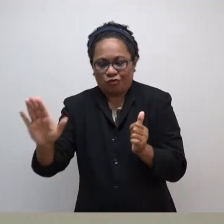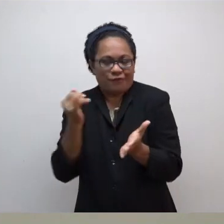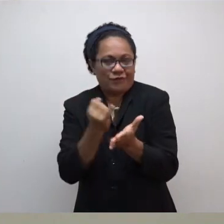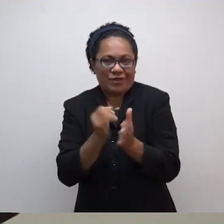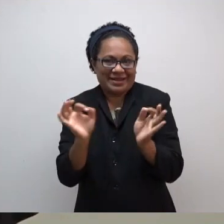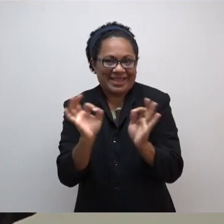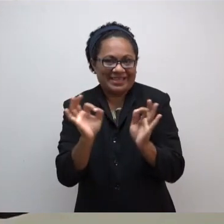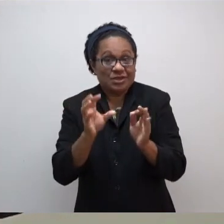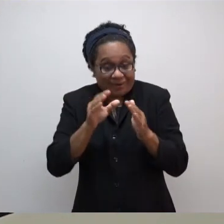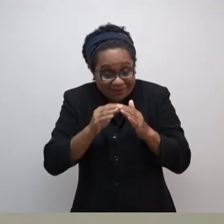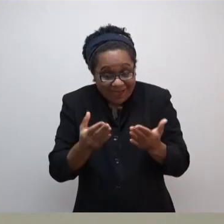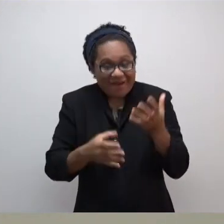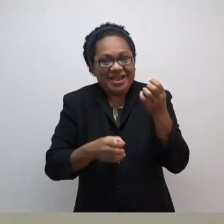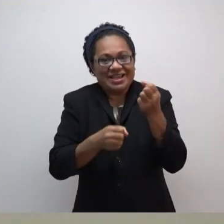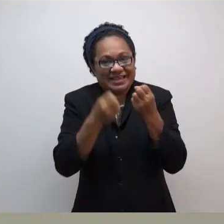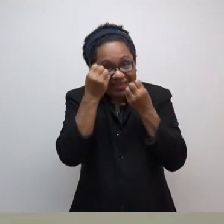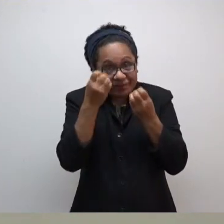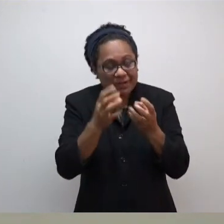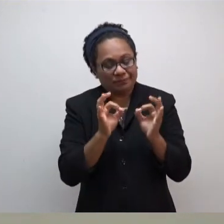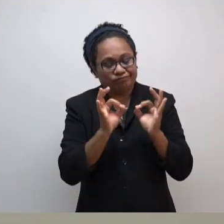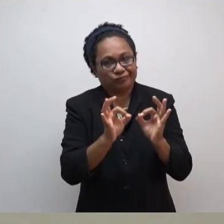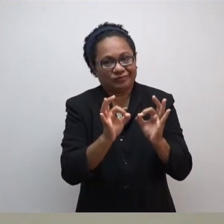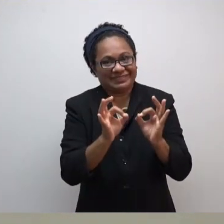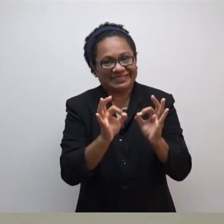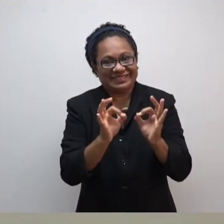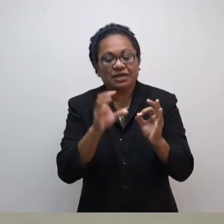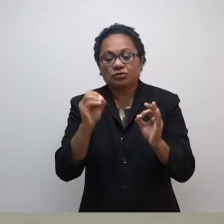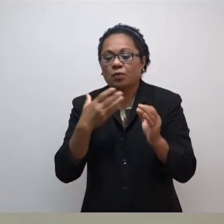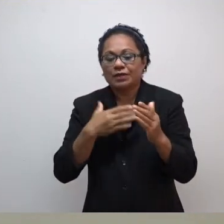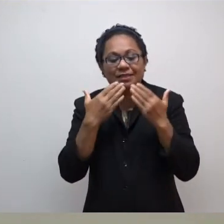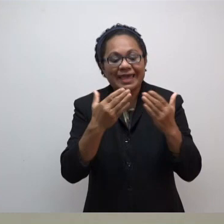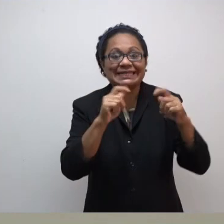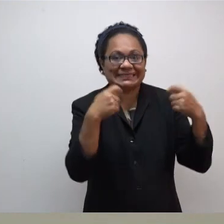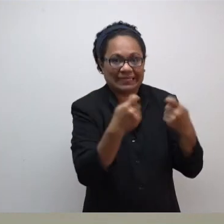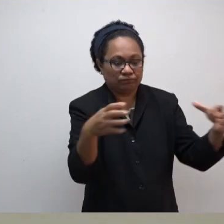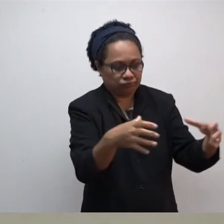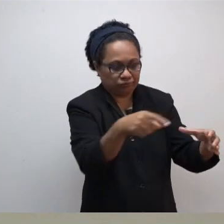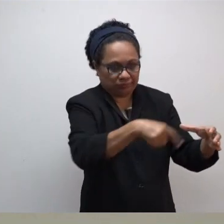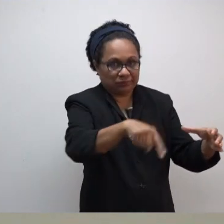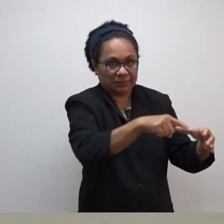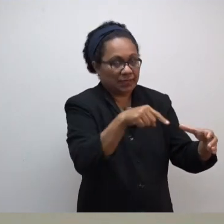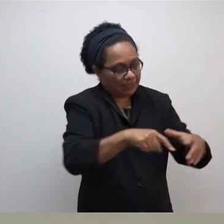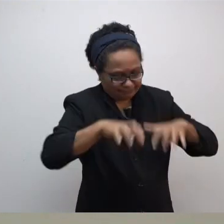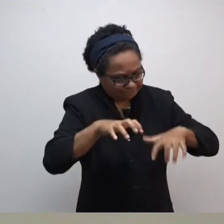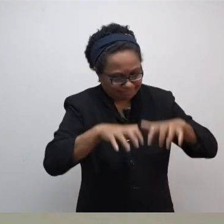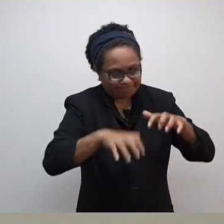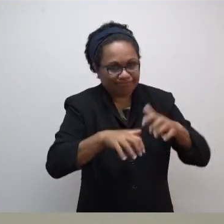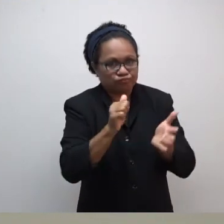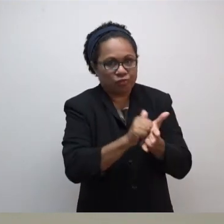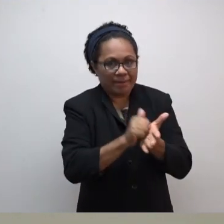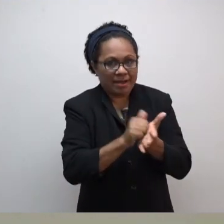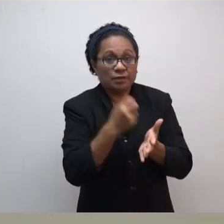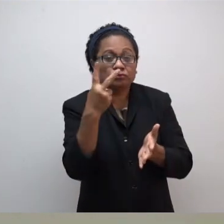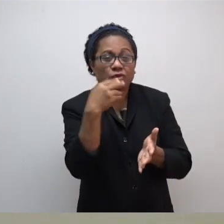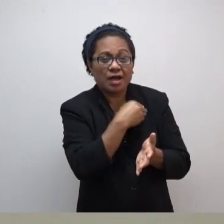than previously. So it's provided a focus. And I'd like to thank the people behind the scenes. We have approximately 200